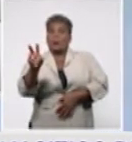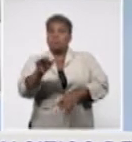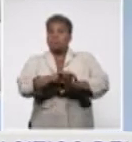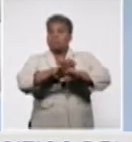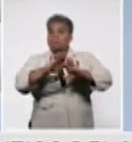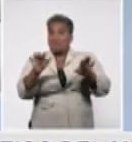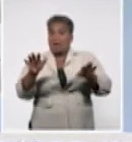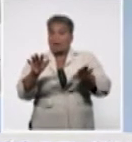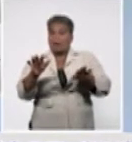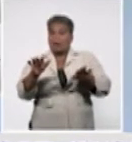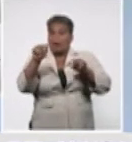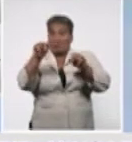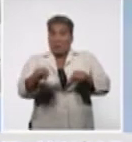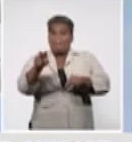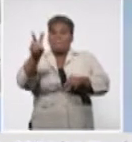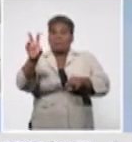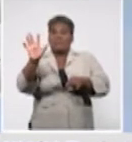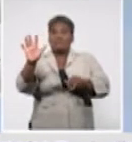25,252,030 infections.